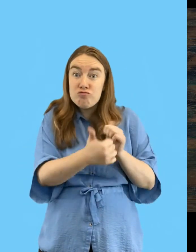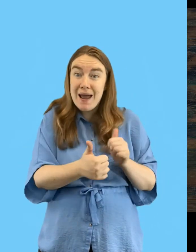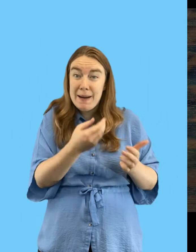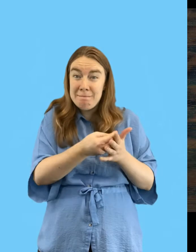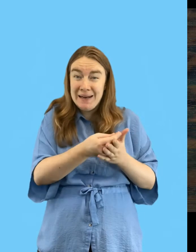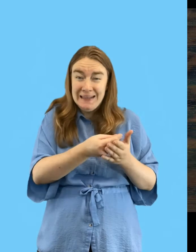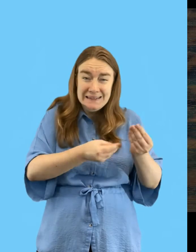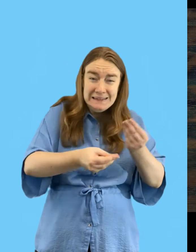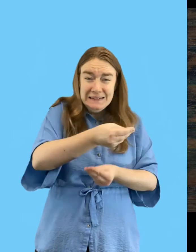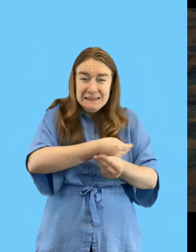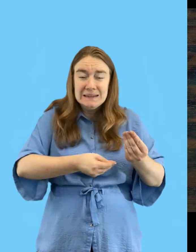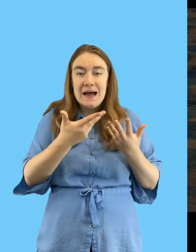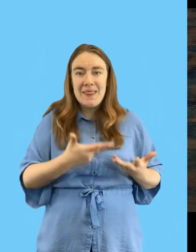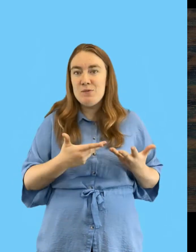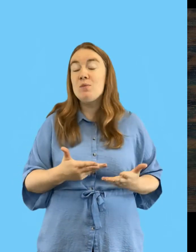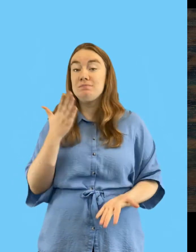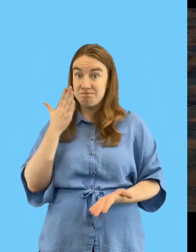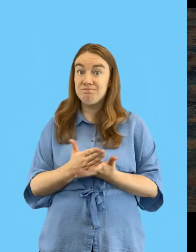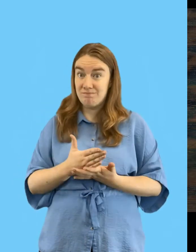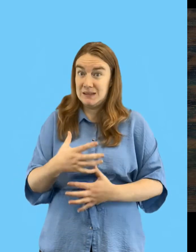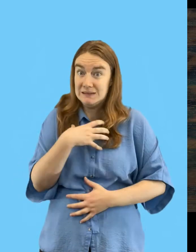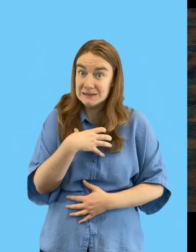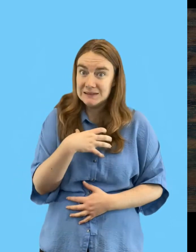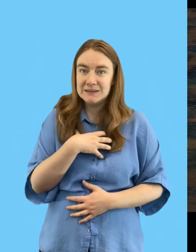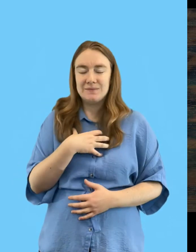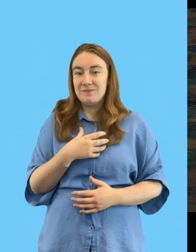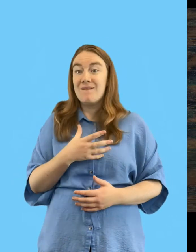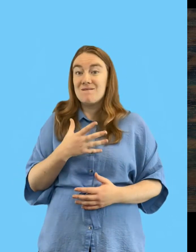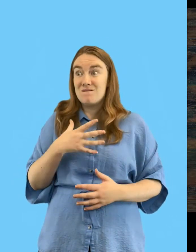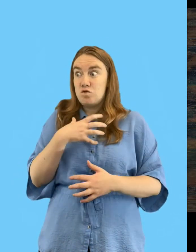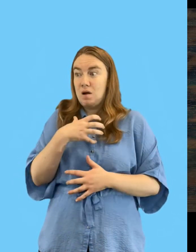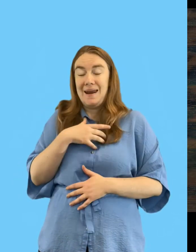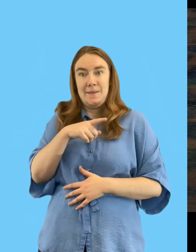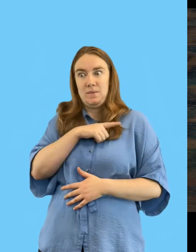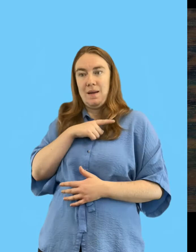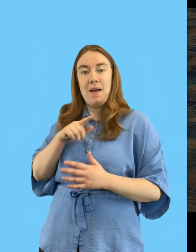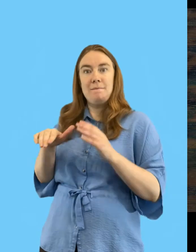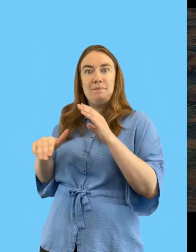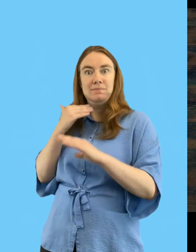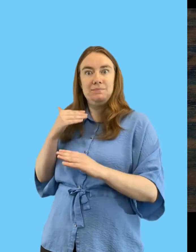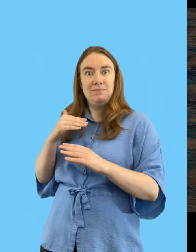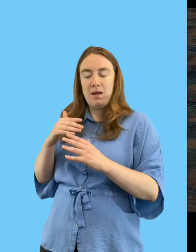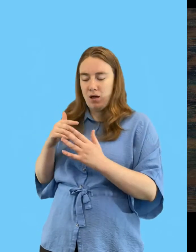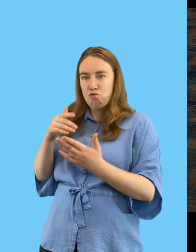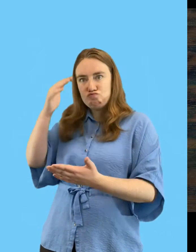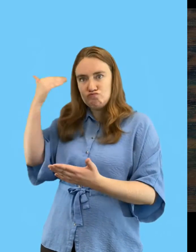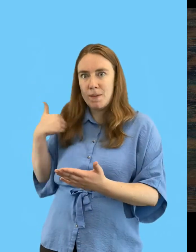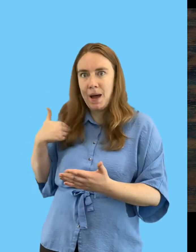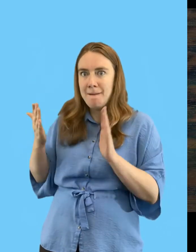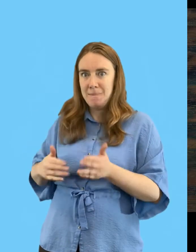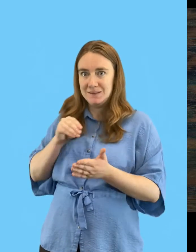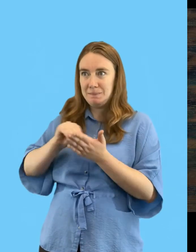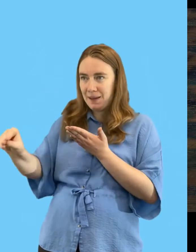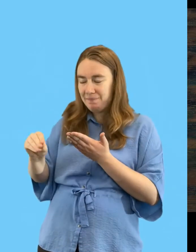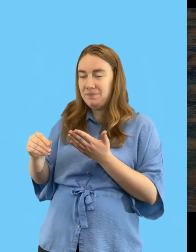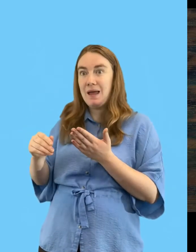It is a terrifying thing to know that one day the reminder notices will stop, and instead, there'll be a